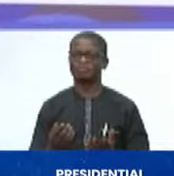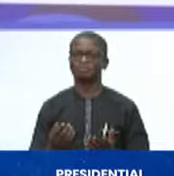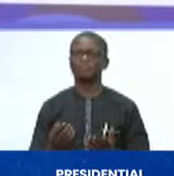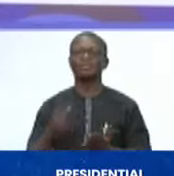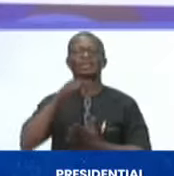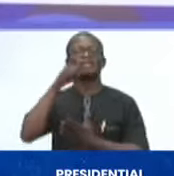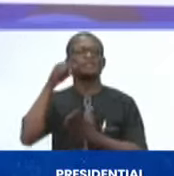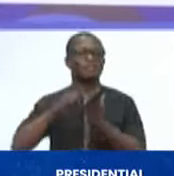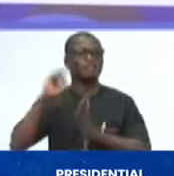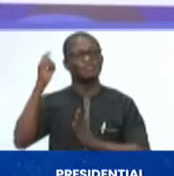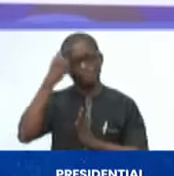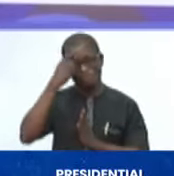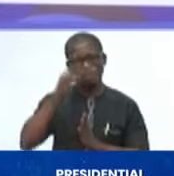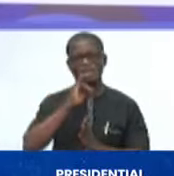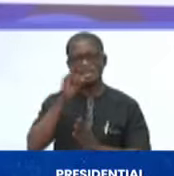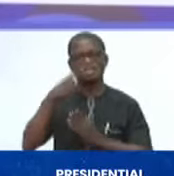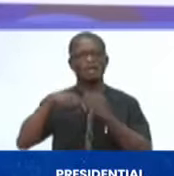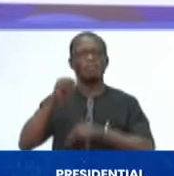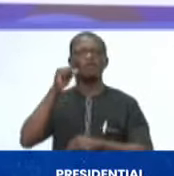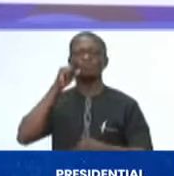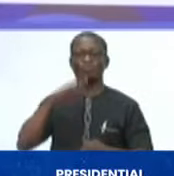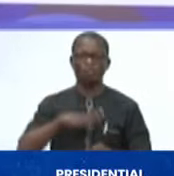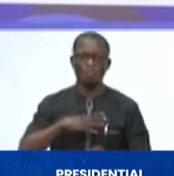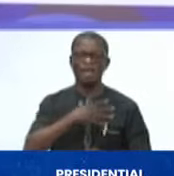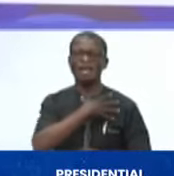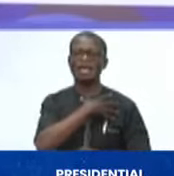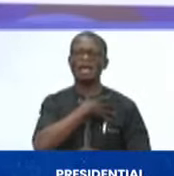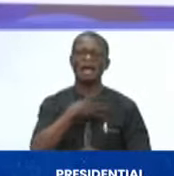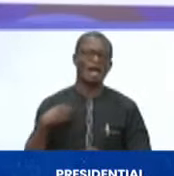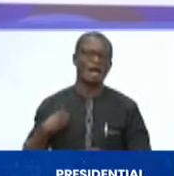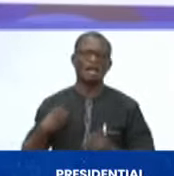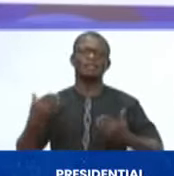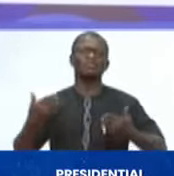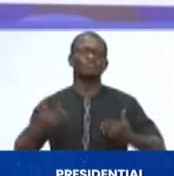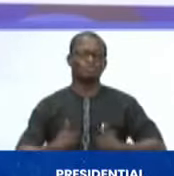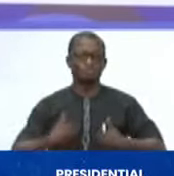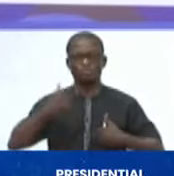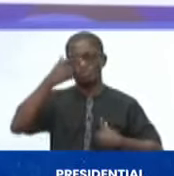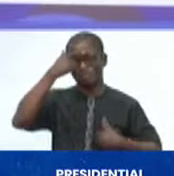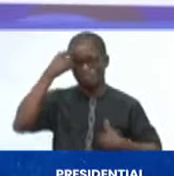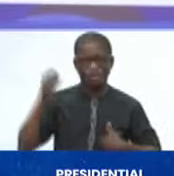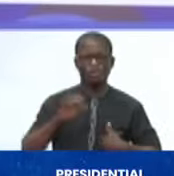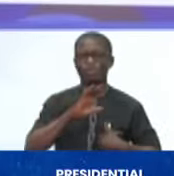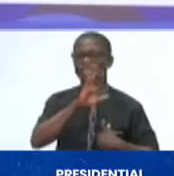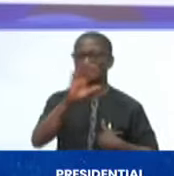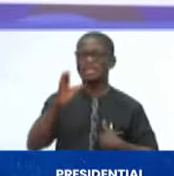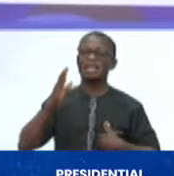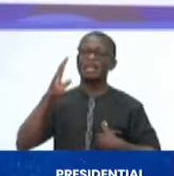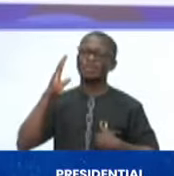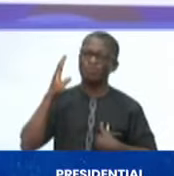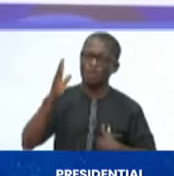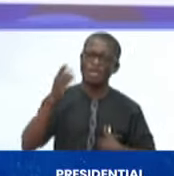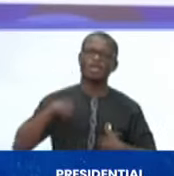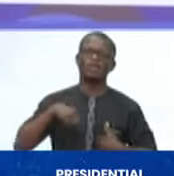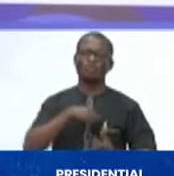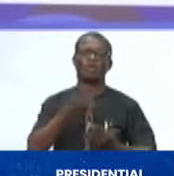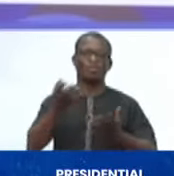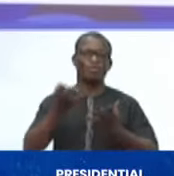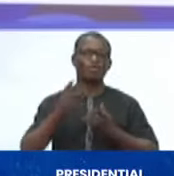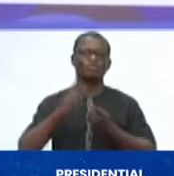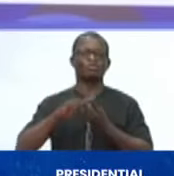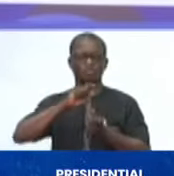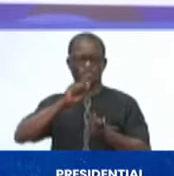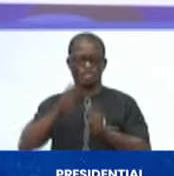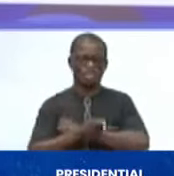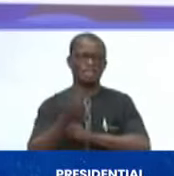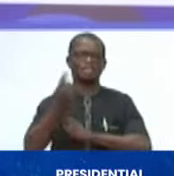this government is about women and youth, because we want to change the country. They're not